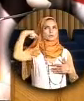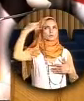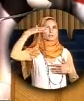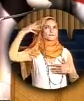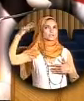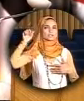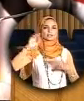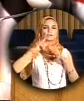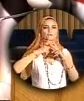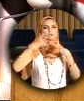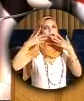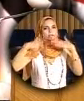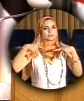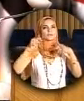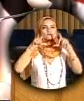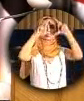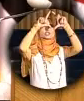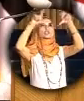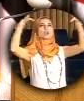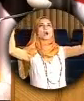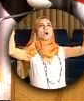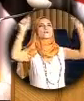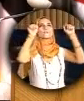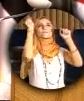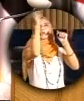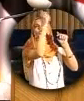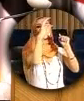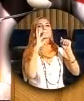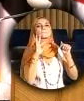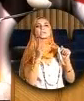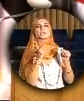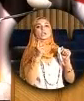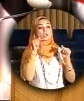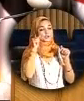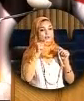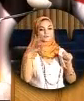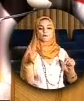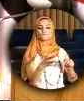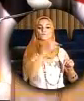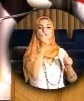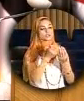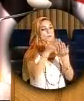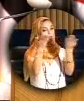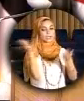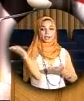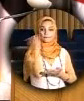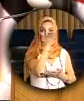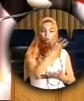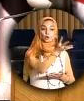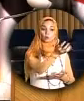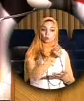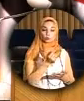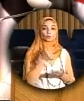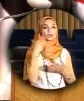context, I am delighted to accept this award as a symbol of what we have all achieved together